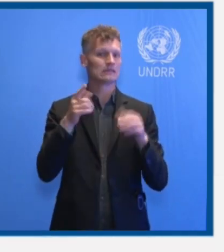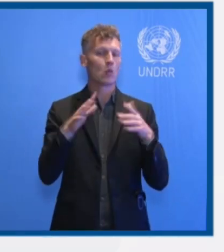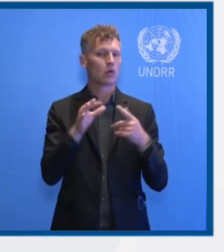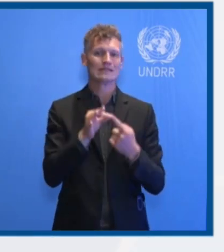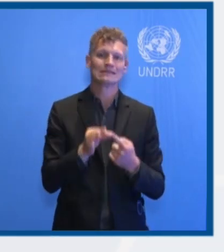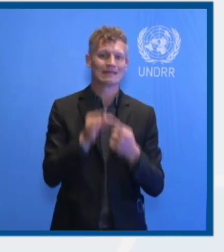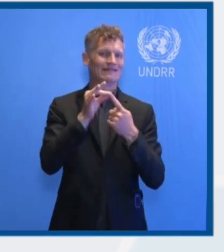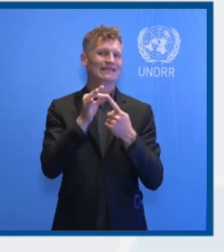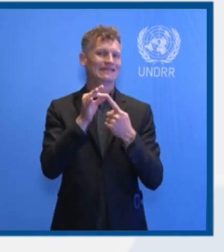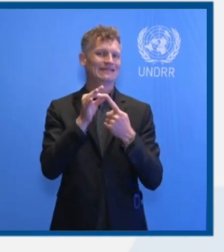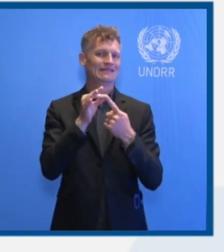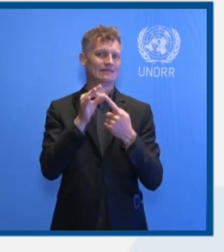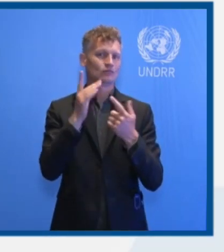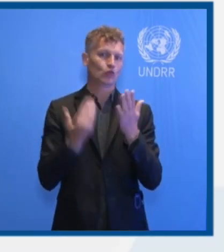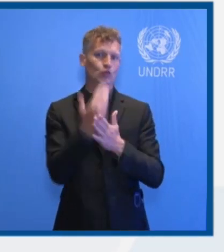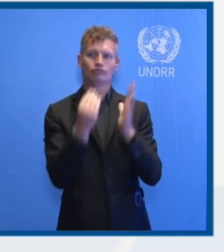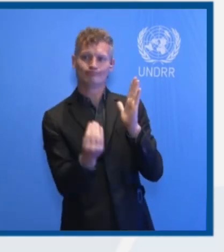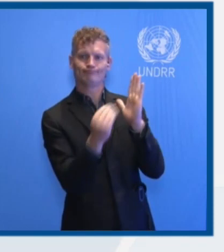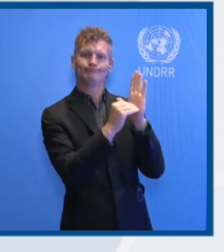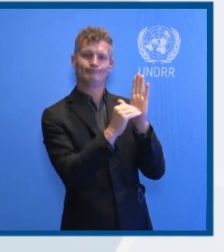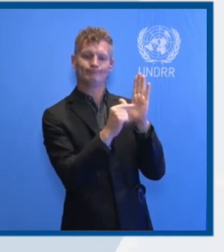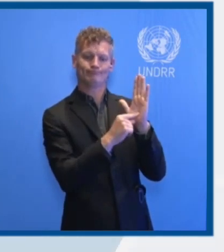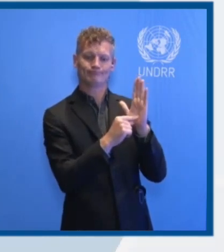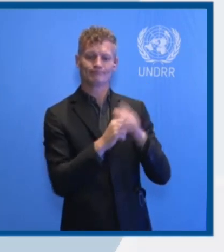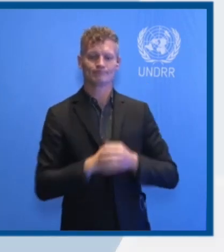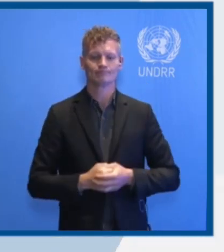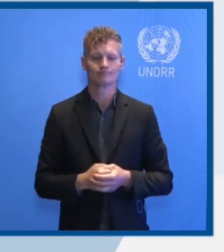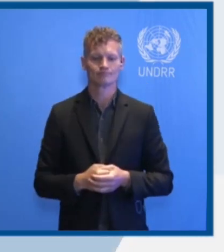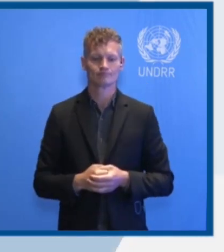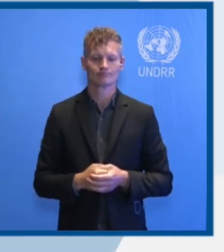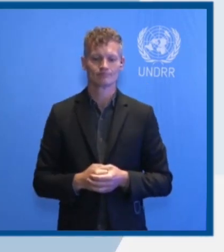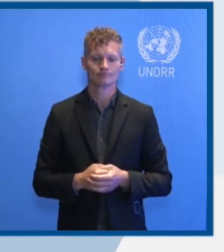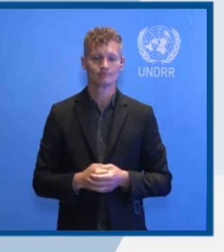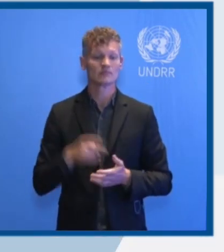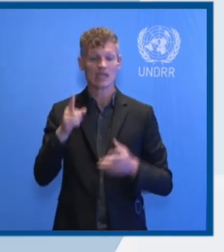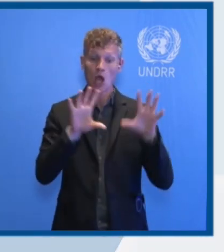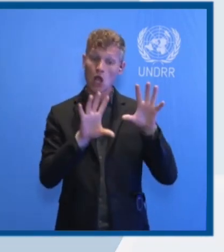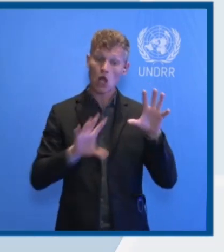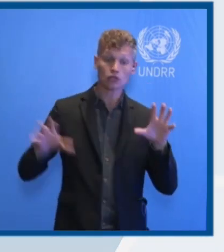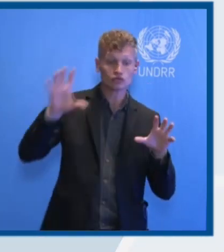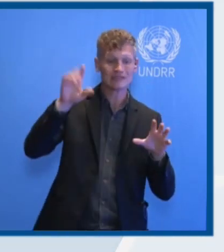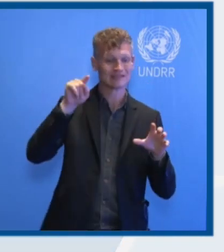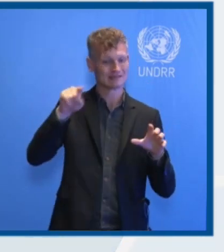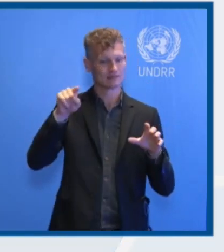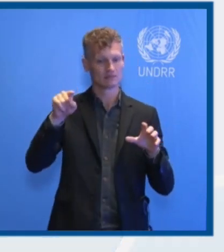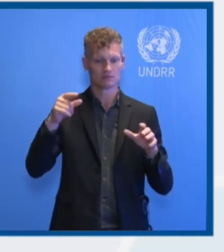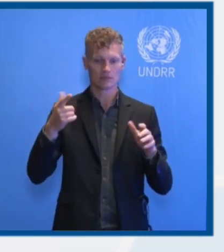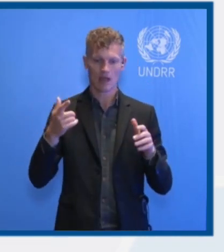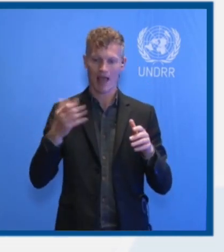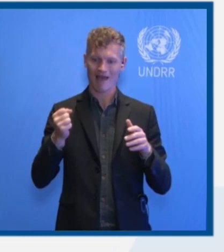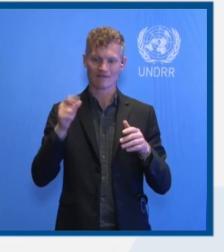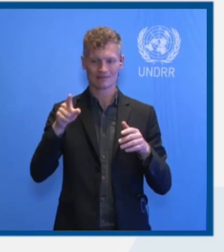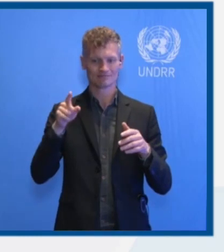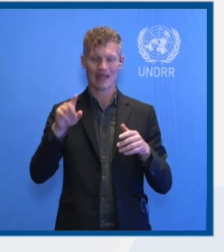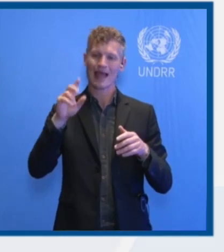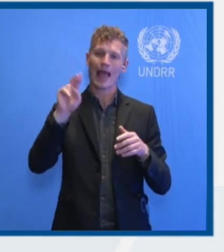milestone. When countries and companies claims their actions are supporting nature-based solutions,